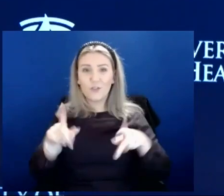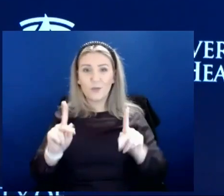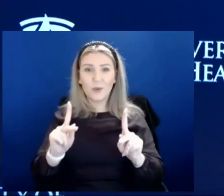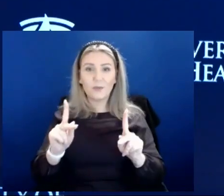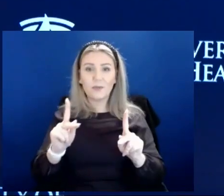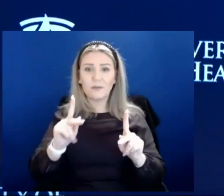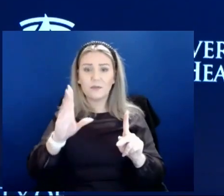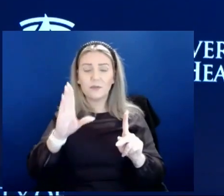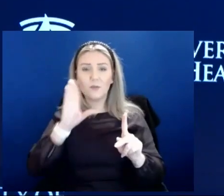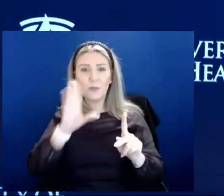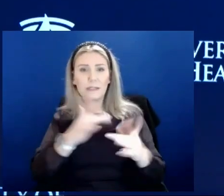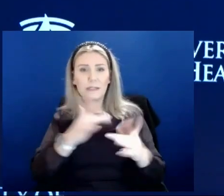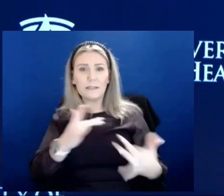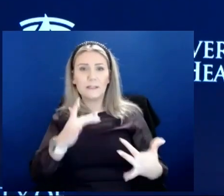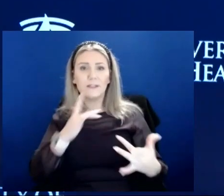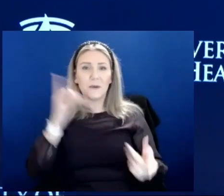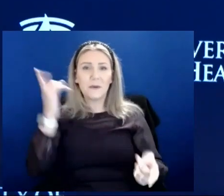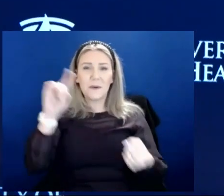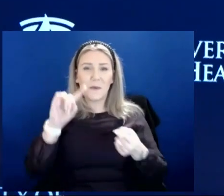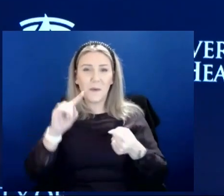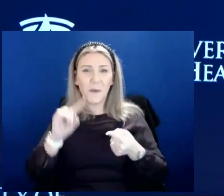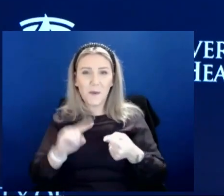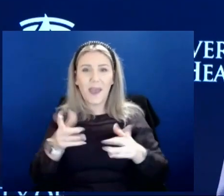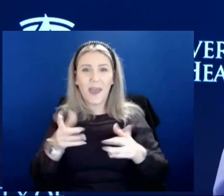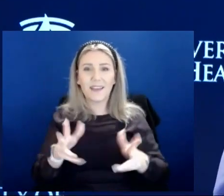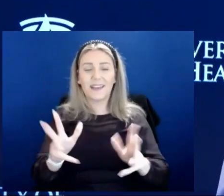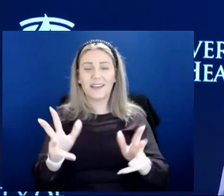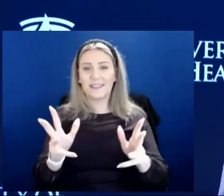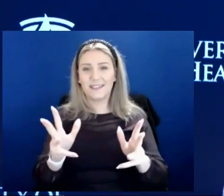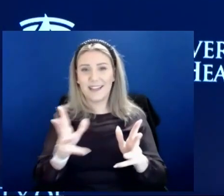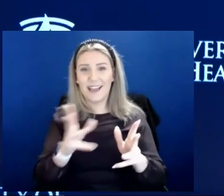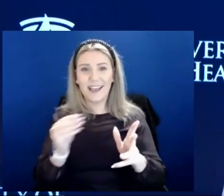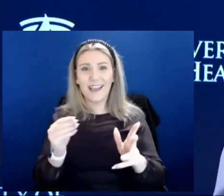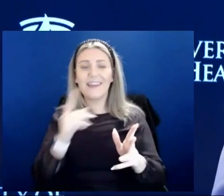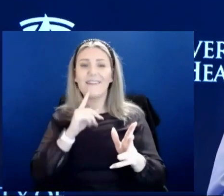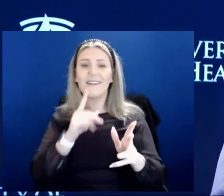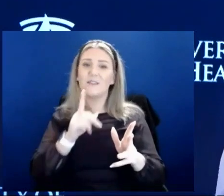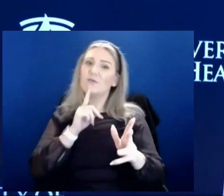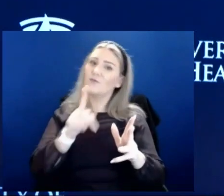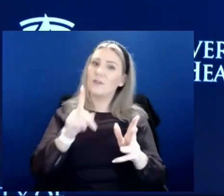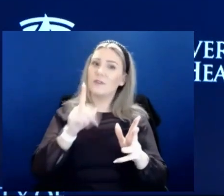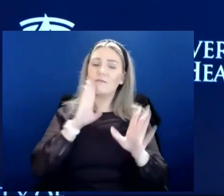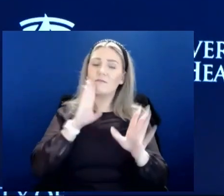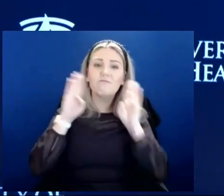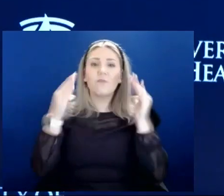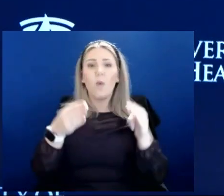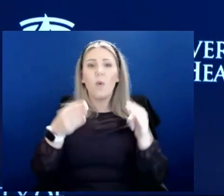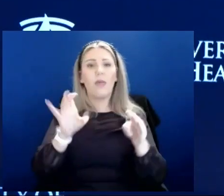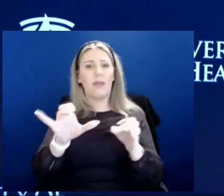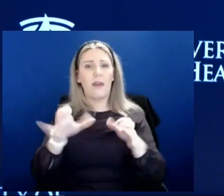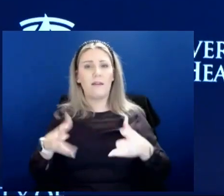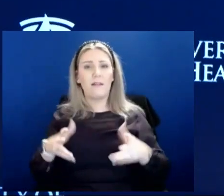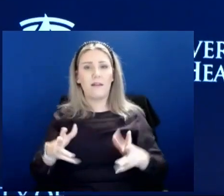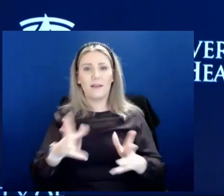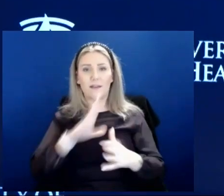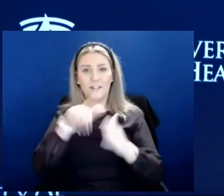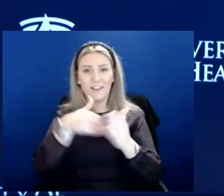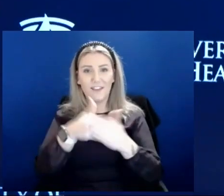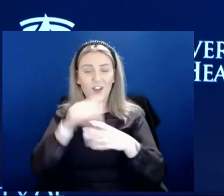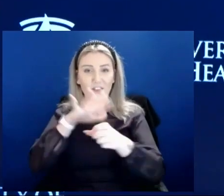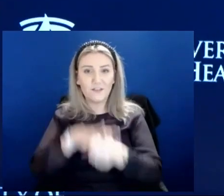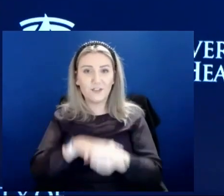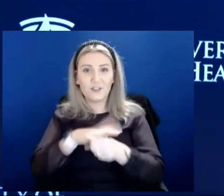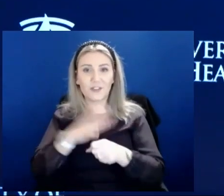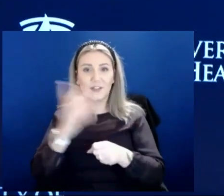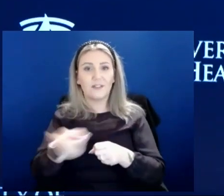to reduce anxiety. And it channels that anxiety and all of the stress into something very productive